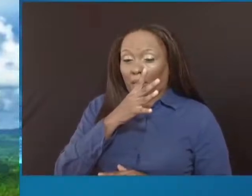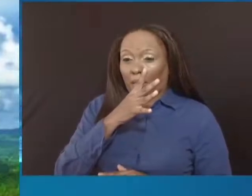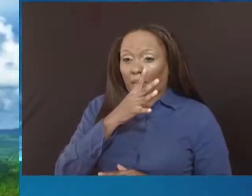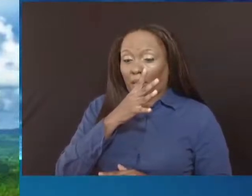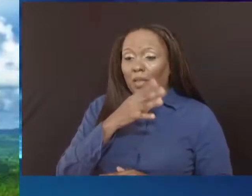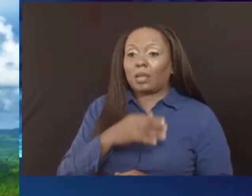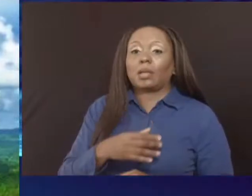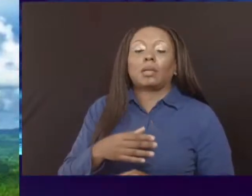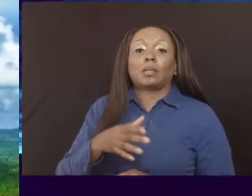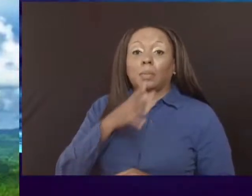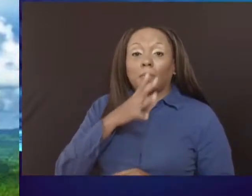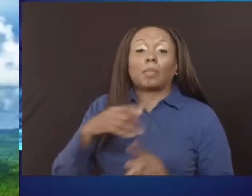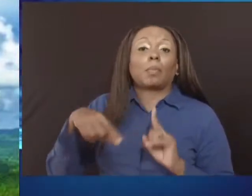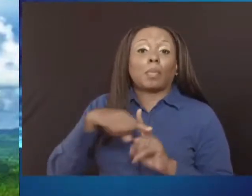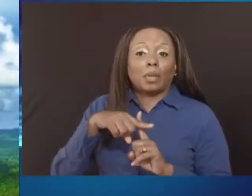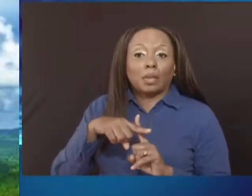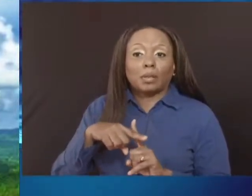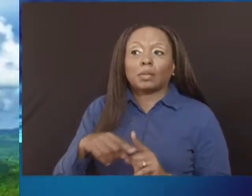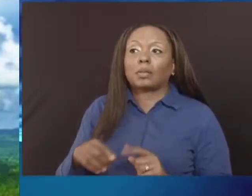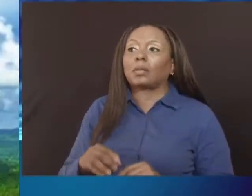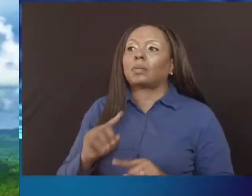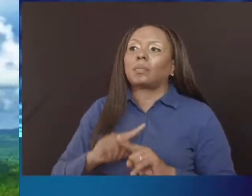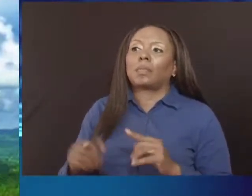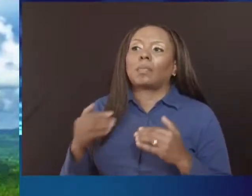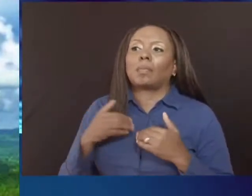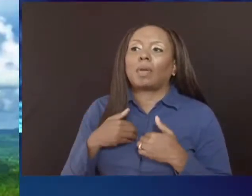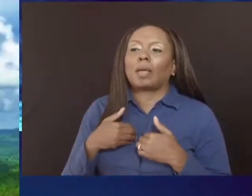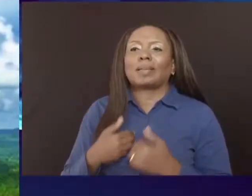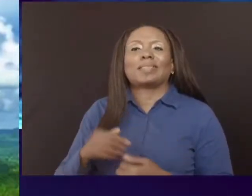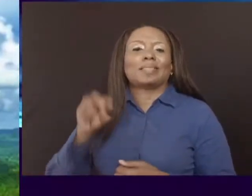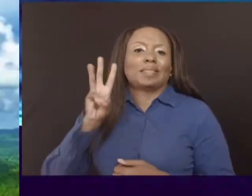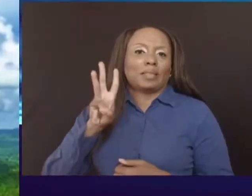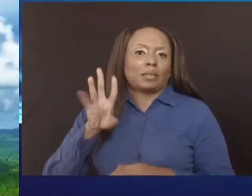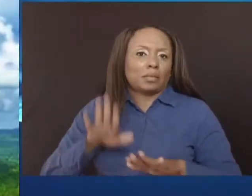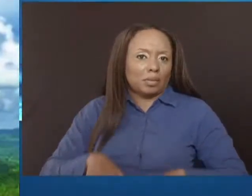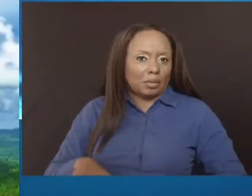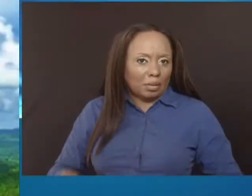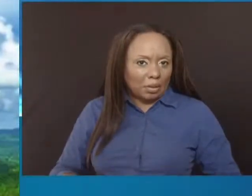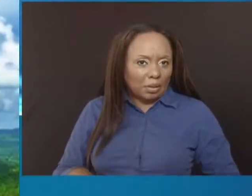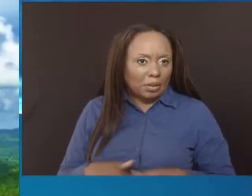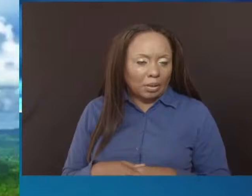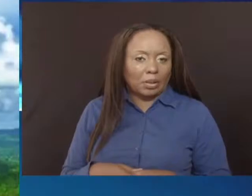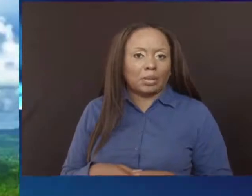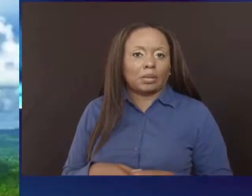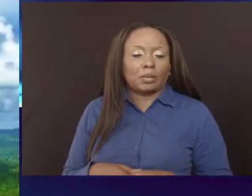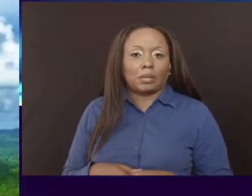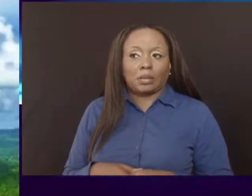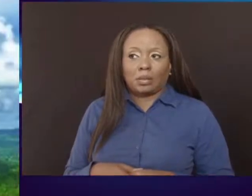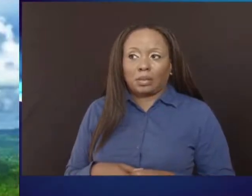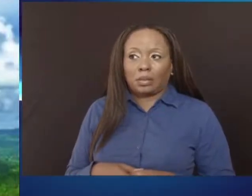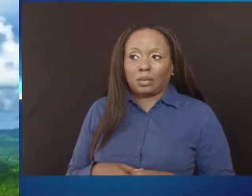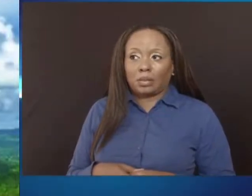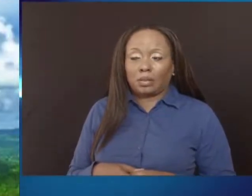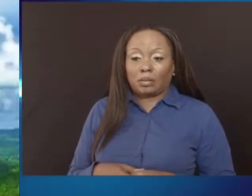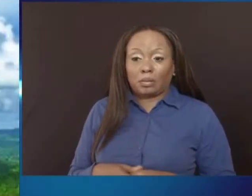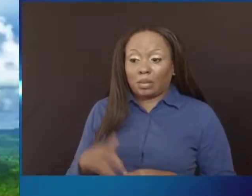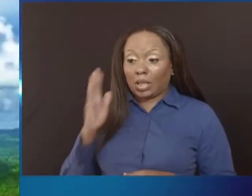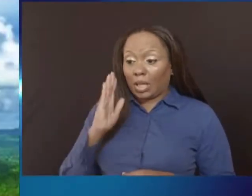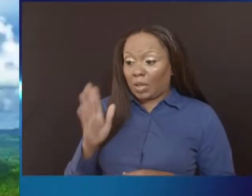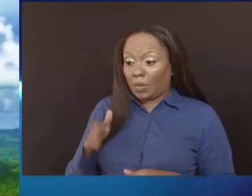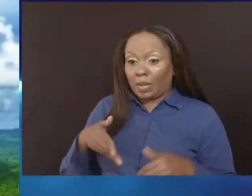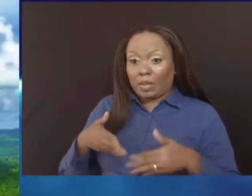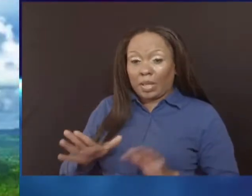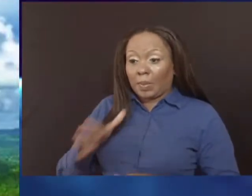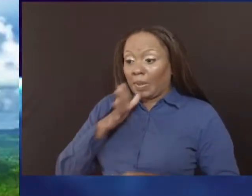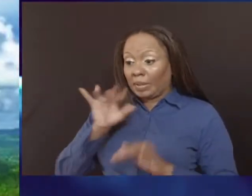is positive, but she has, let's say, 6 children. Are we going to keep that mom at home with